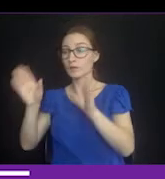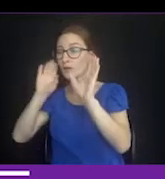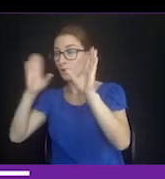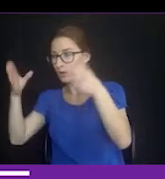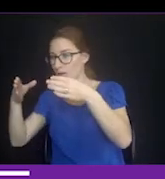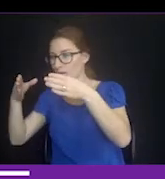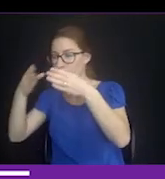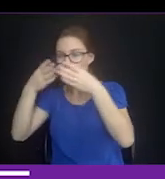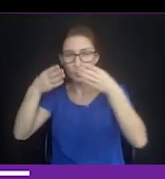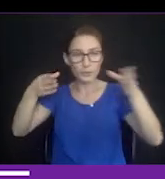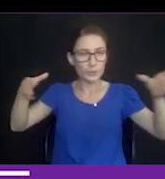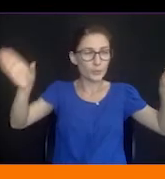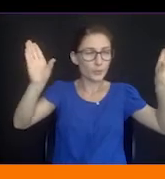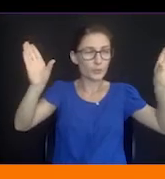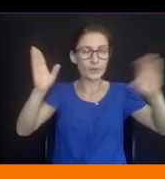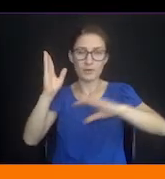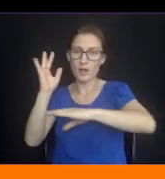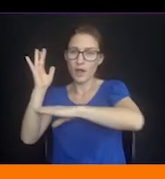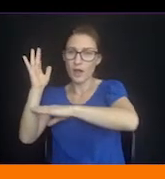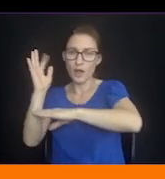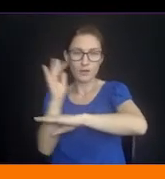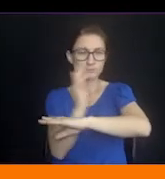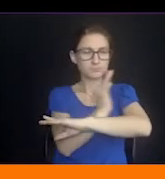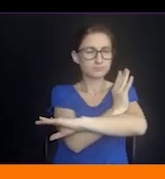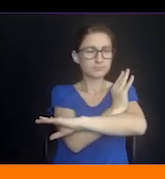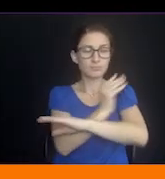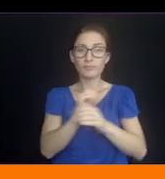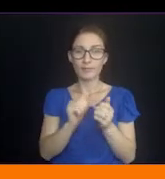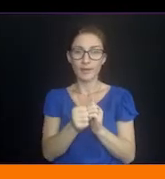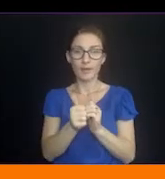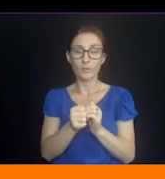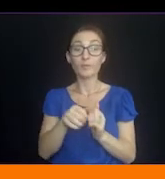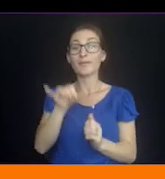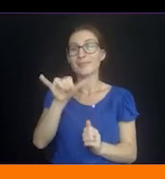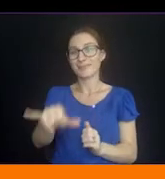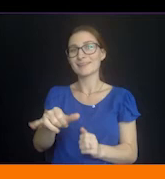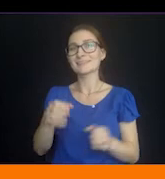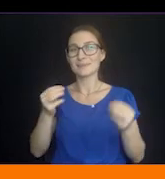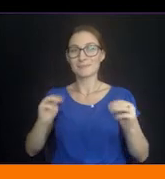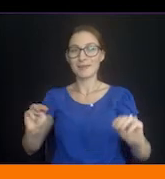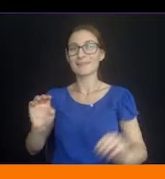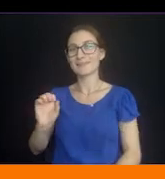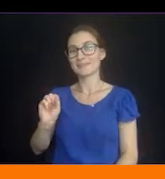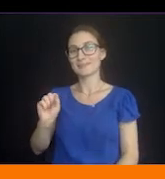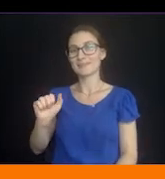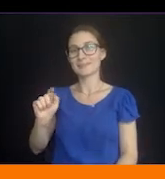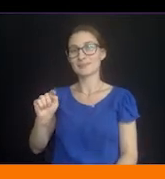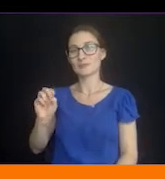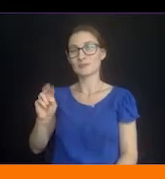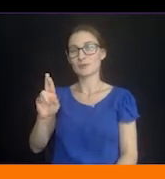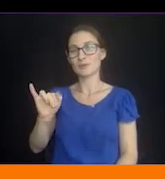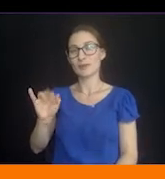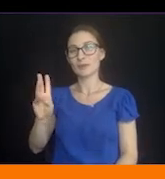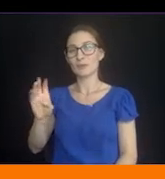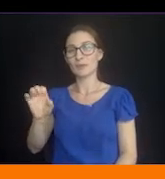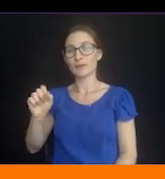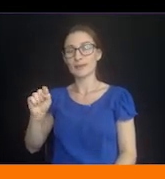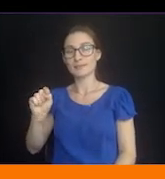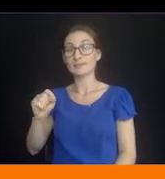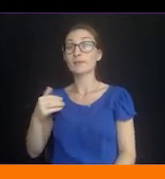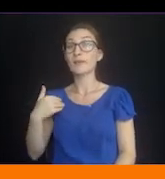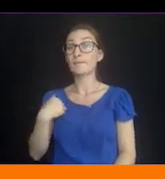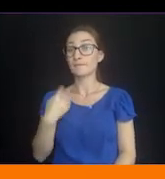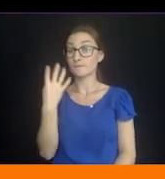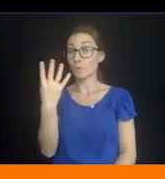itself. So how do you go from tunnel vision to perspective? Well, that is the method itself,